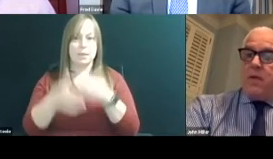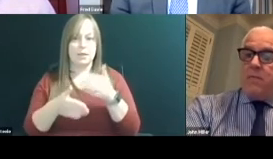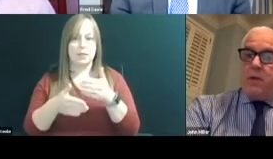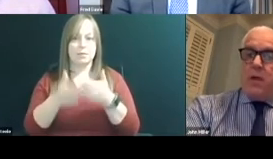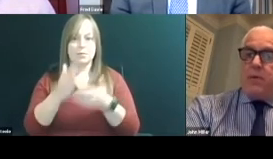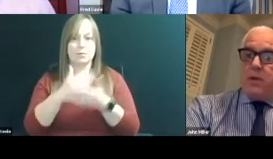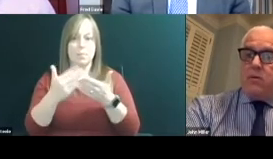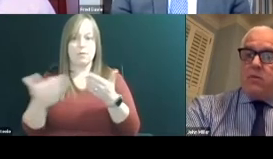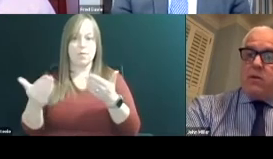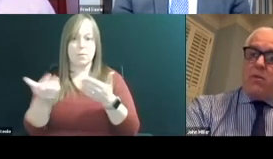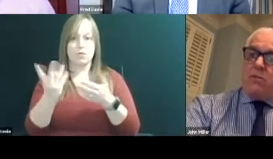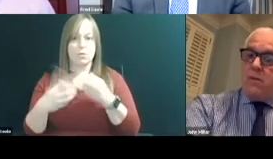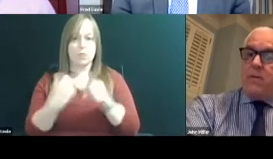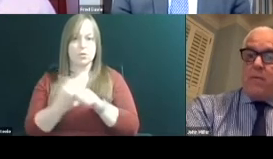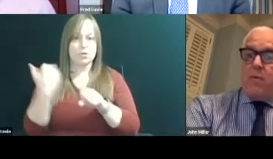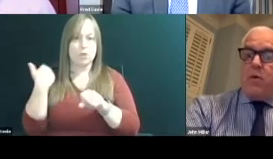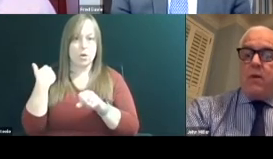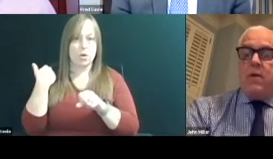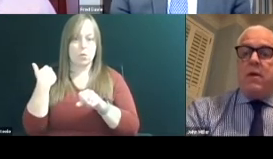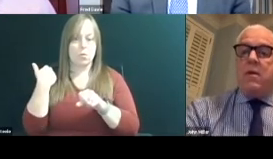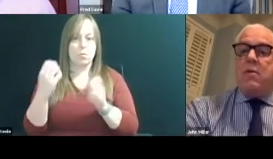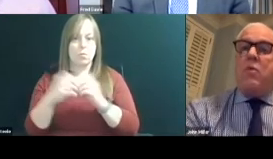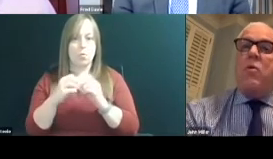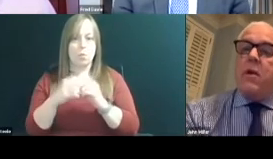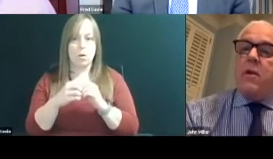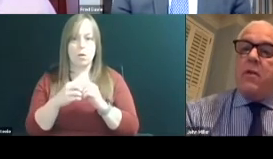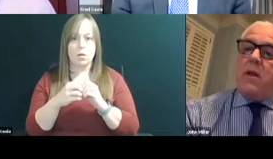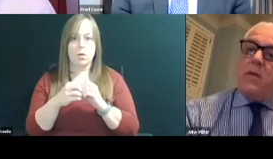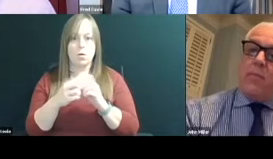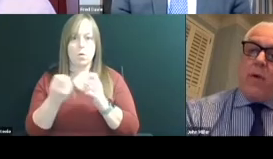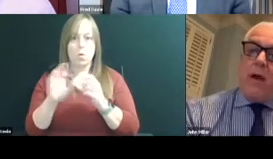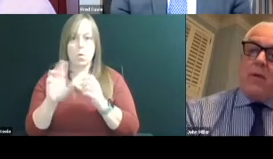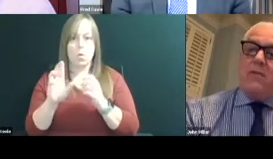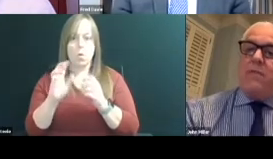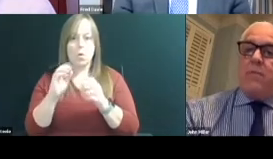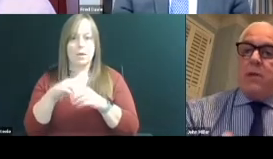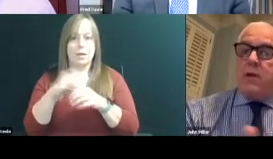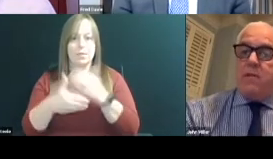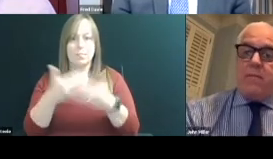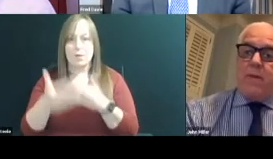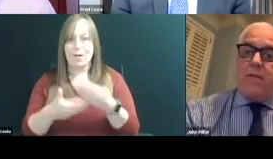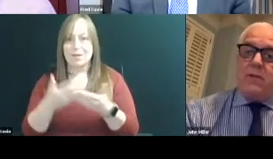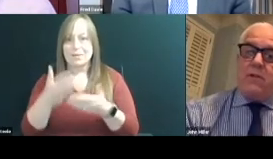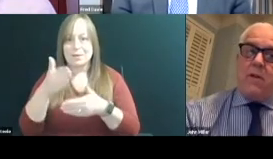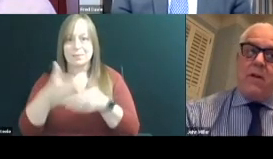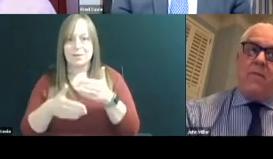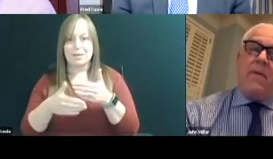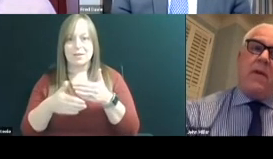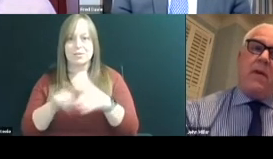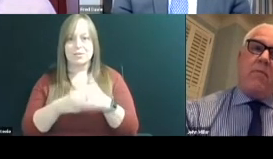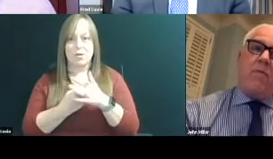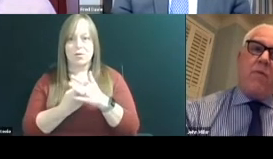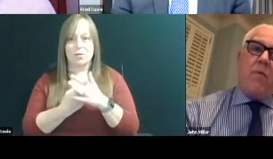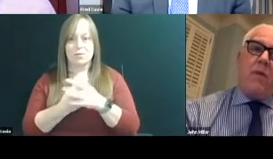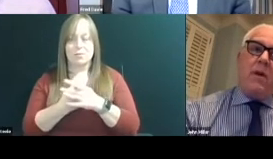some of them a couple of years ago, some of them more, or in the progress of completing from having started